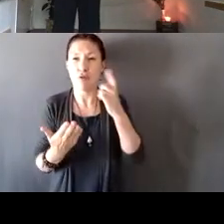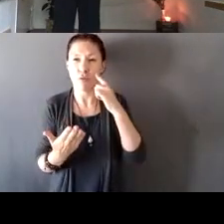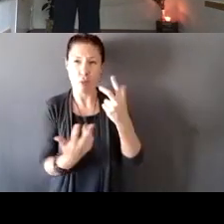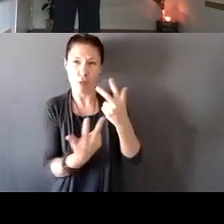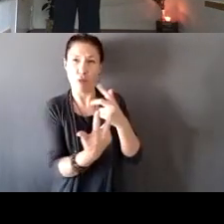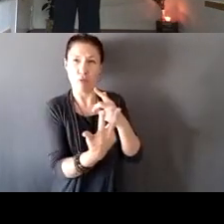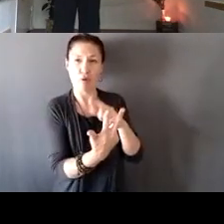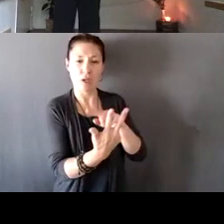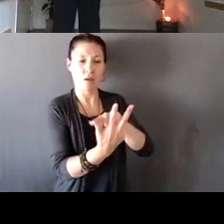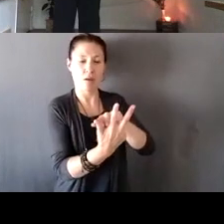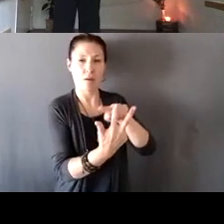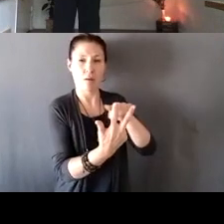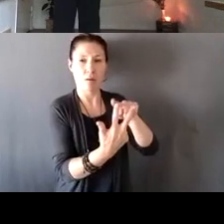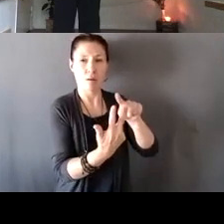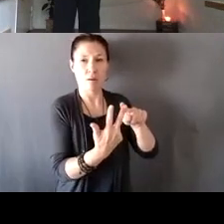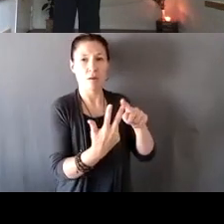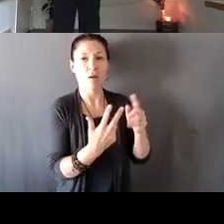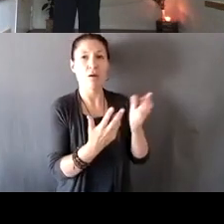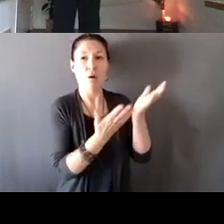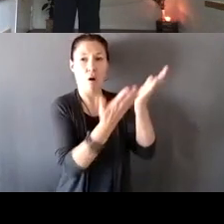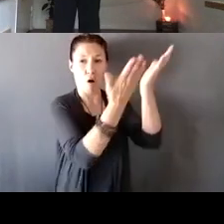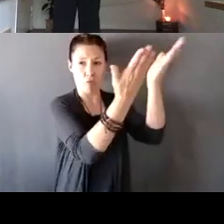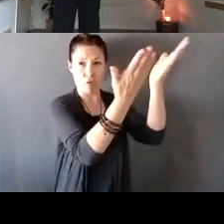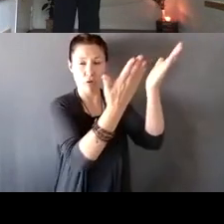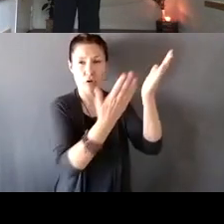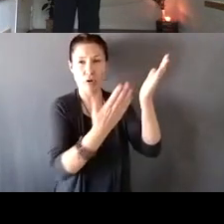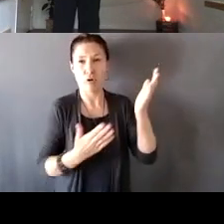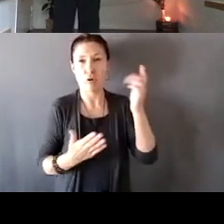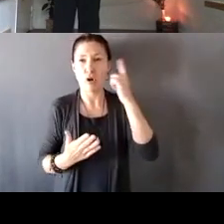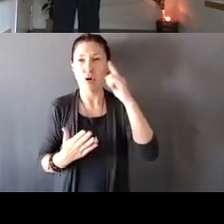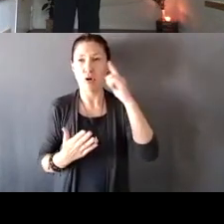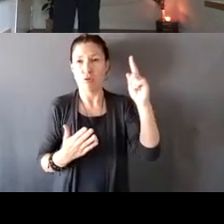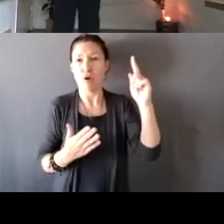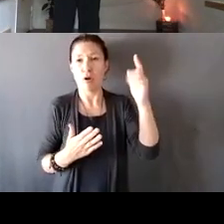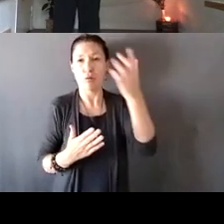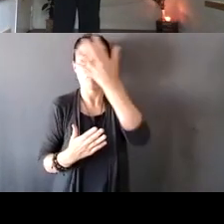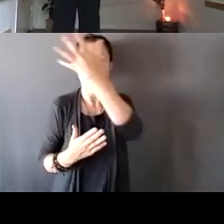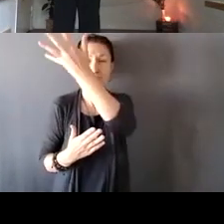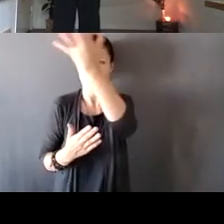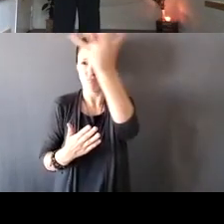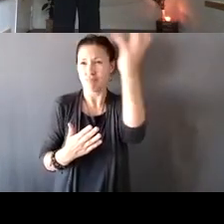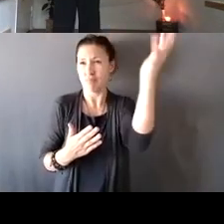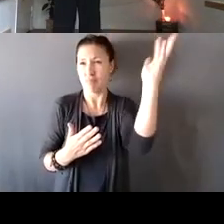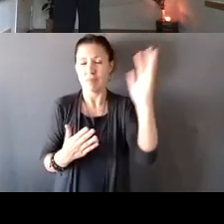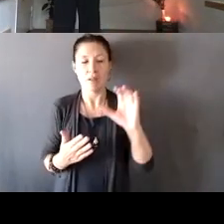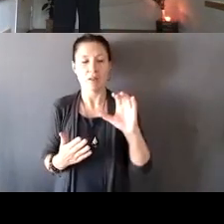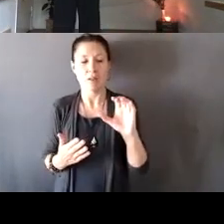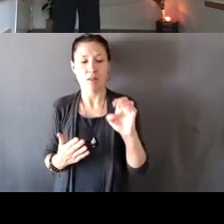We offer one drop of our essence to the celestial realm.